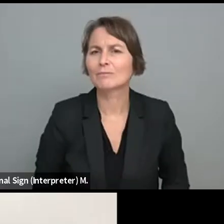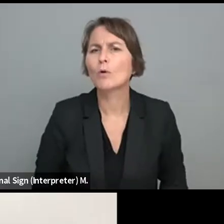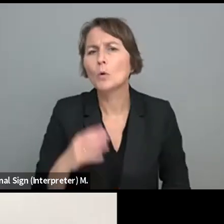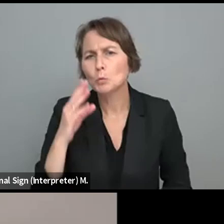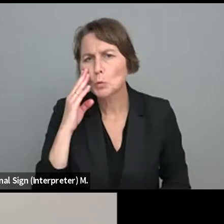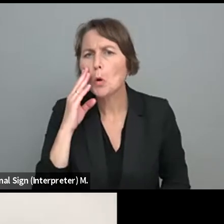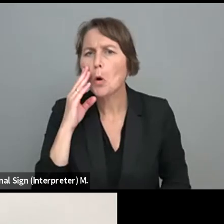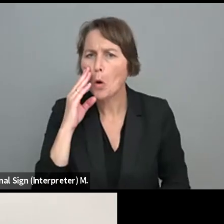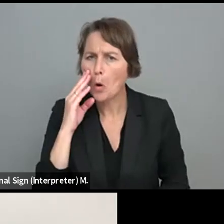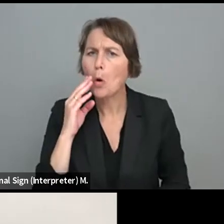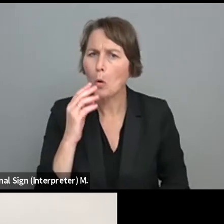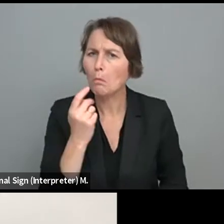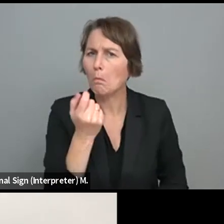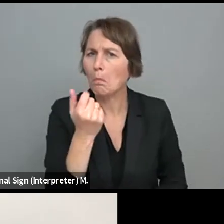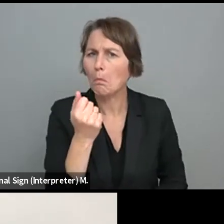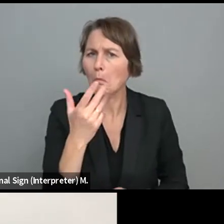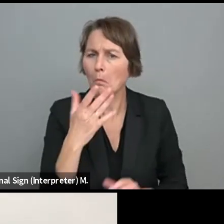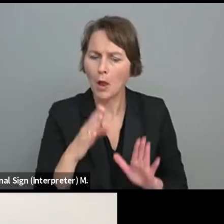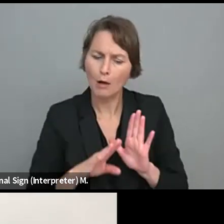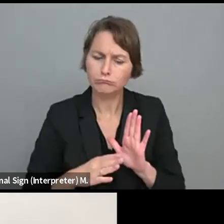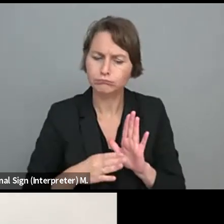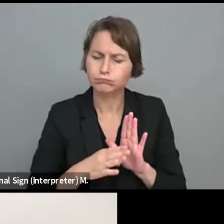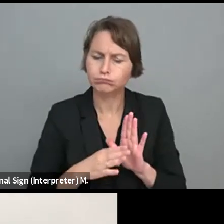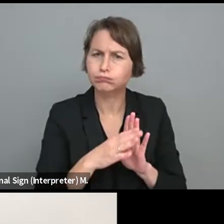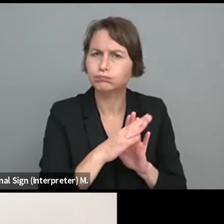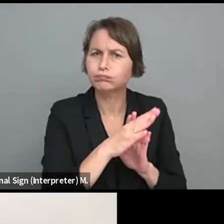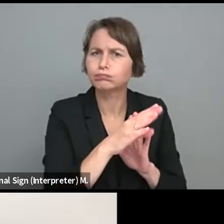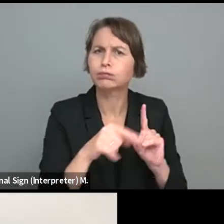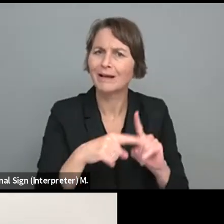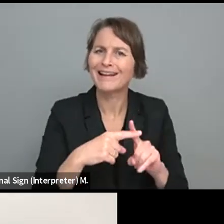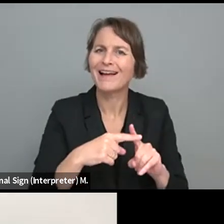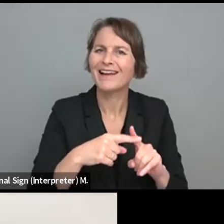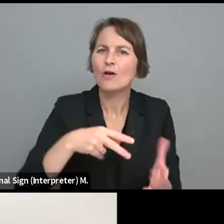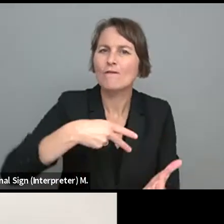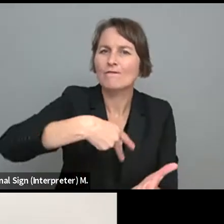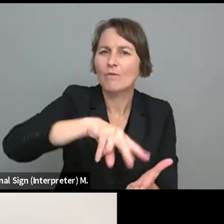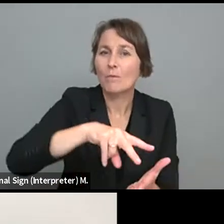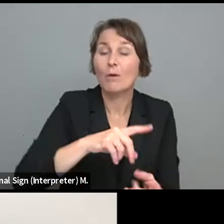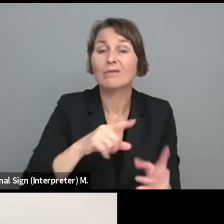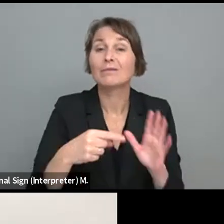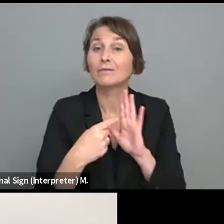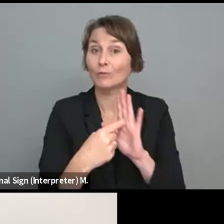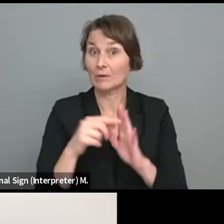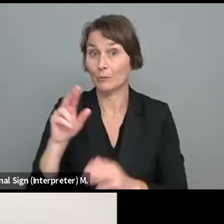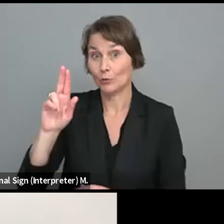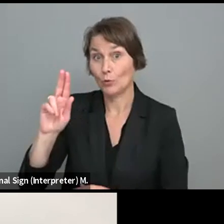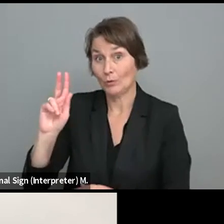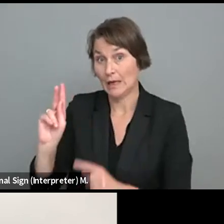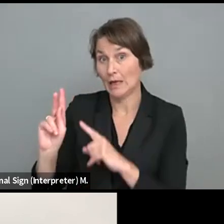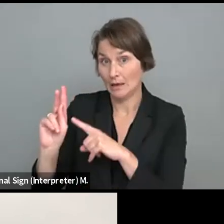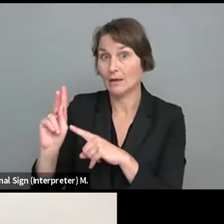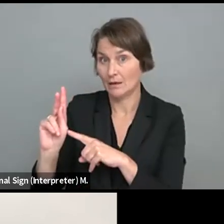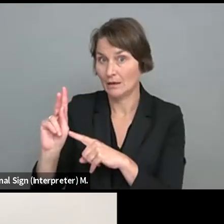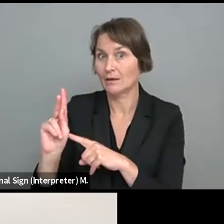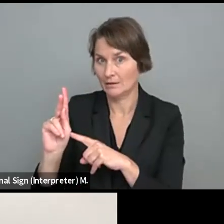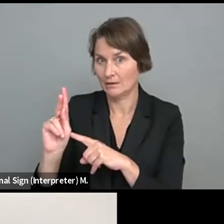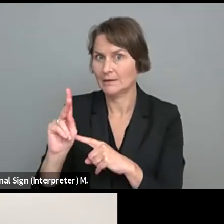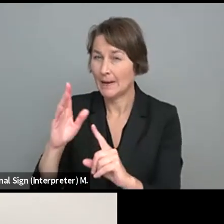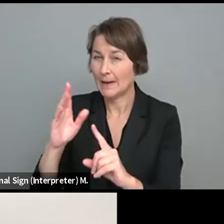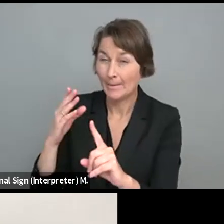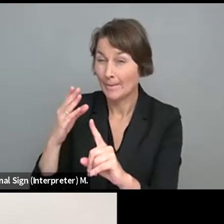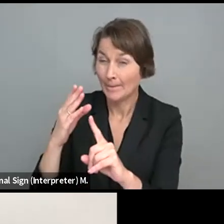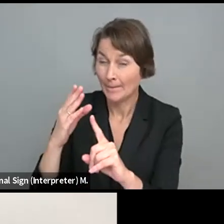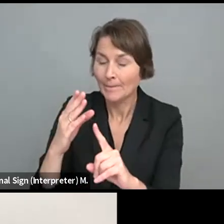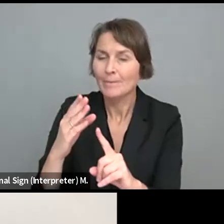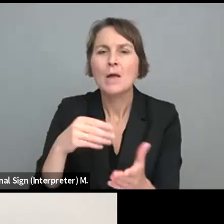space of football, with other countries like the UK really pushing to close that gender pay gap, there are still many